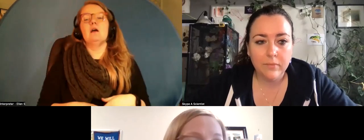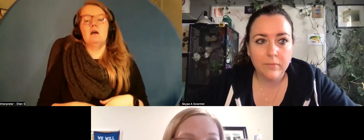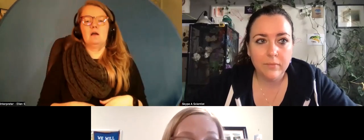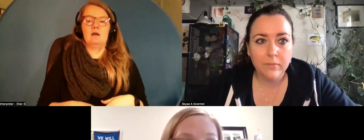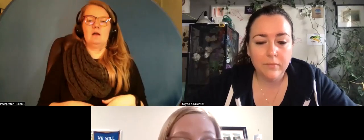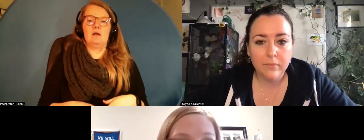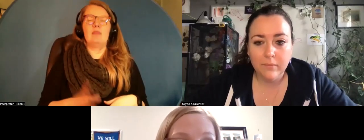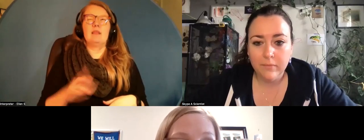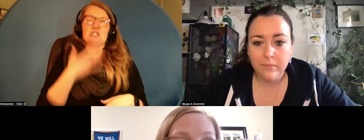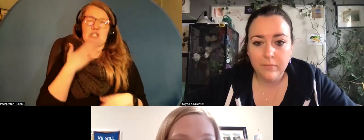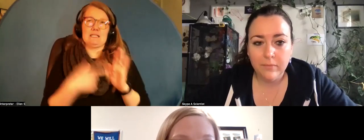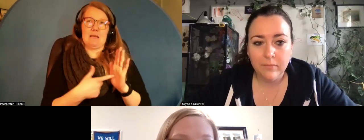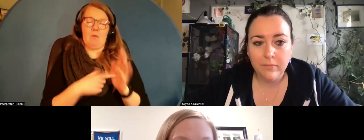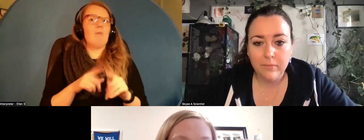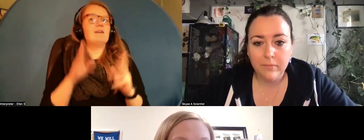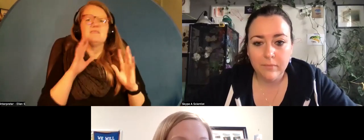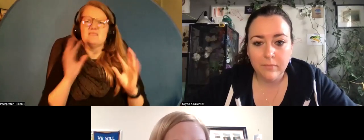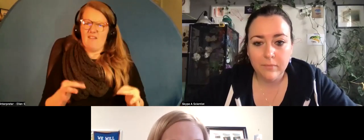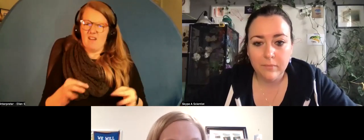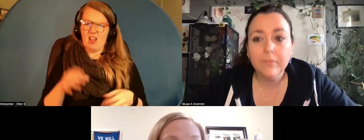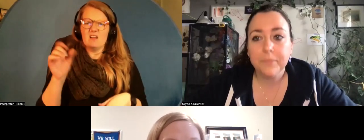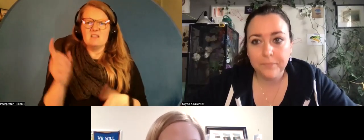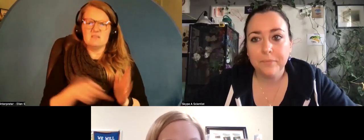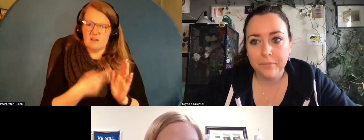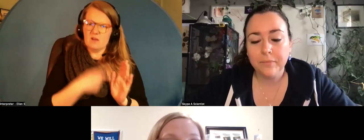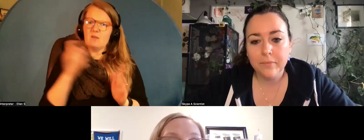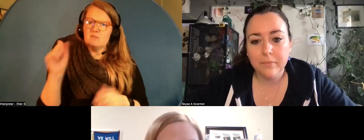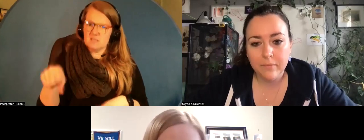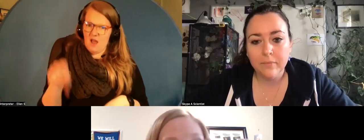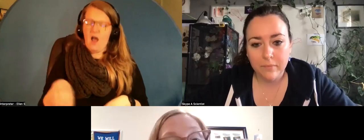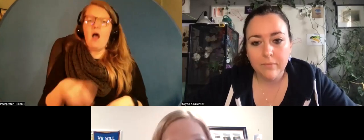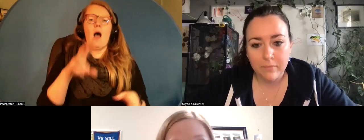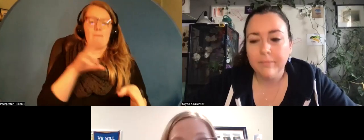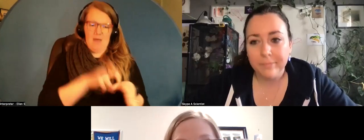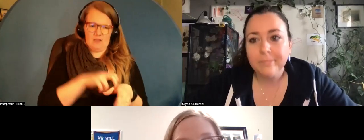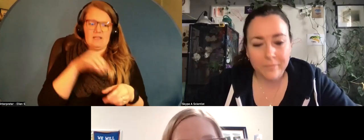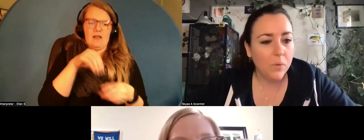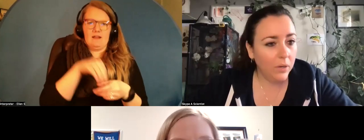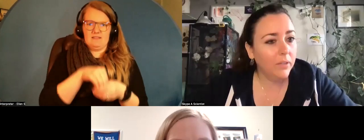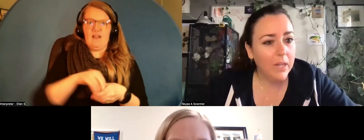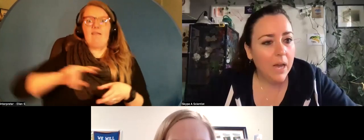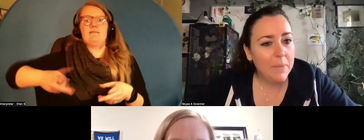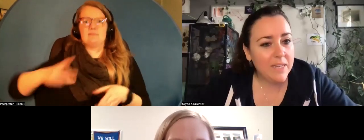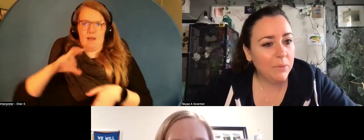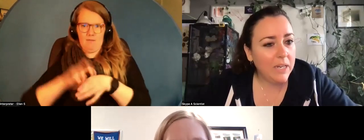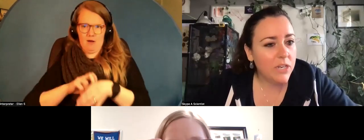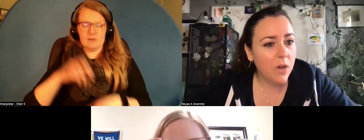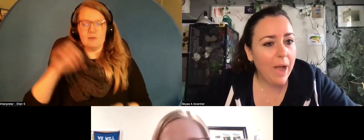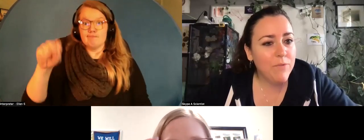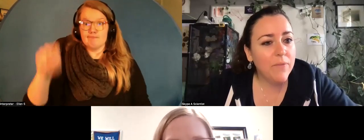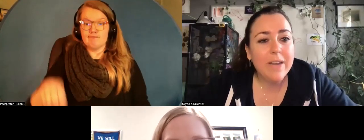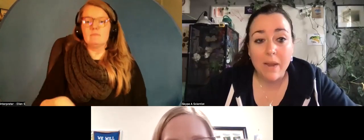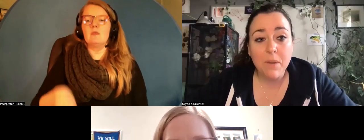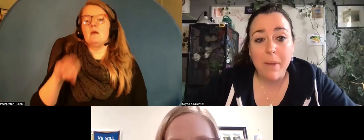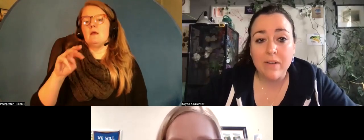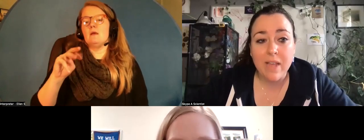there are definitely cases in which a parasite is inside of another parasite that's on a host. Cool. Misty would like to know,